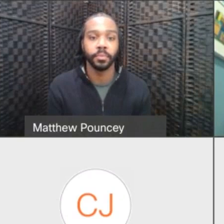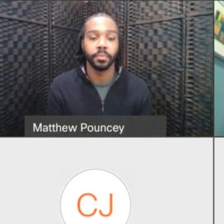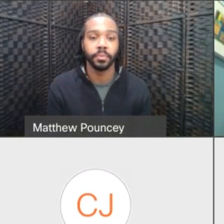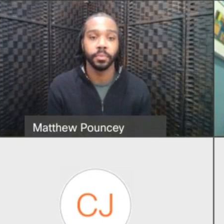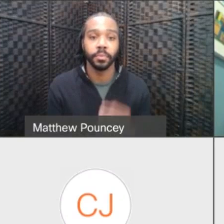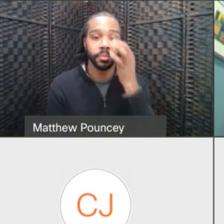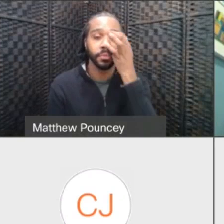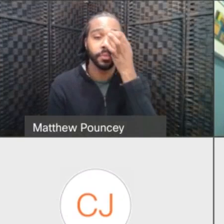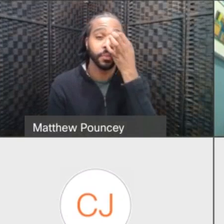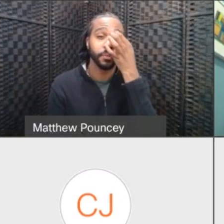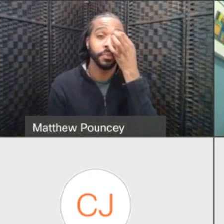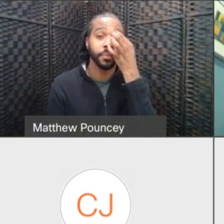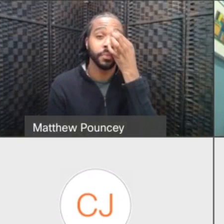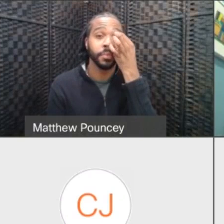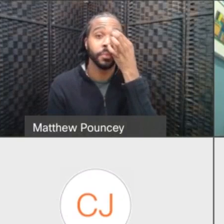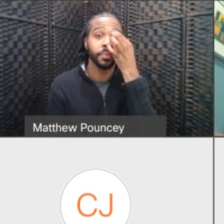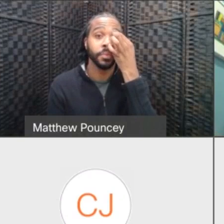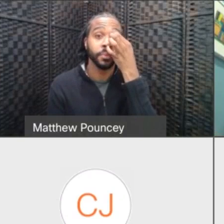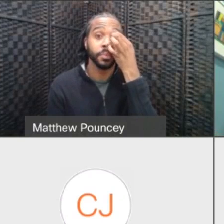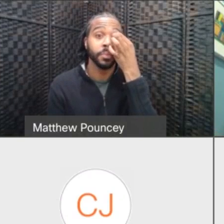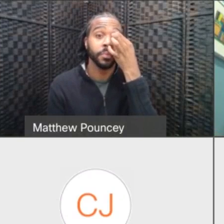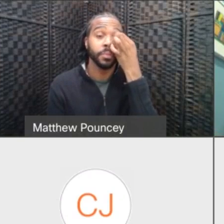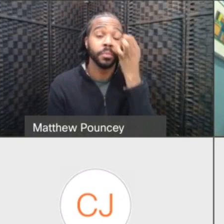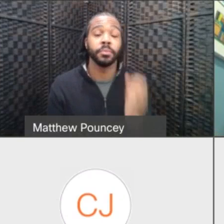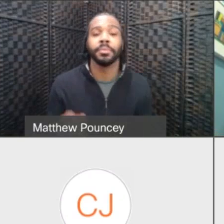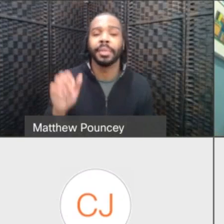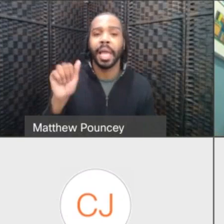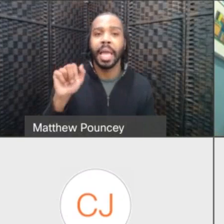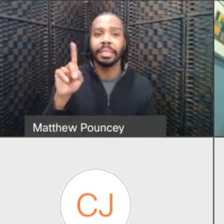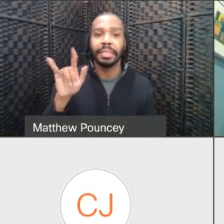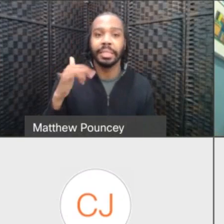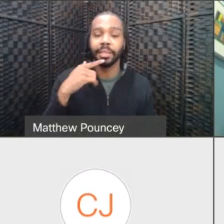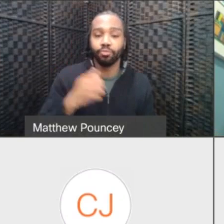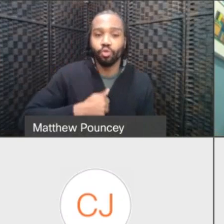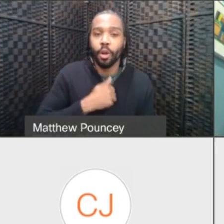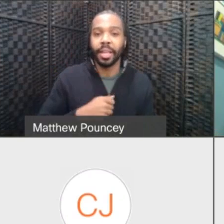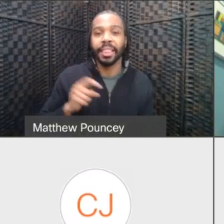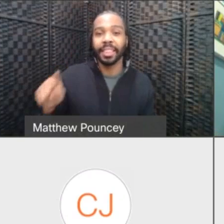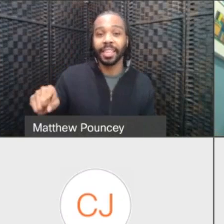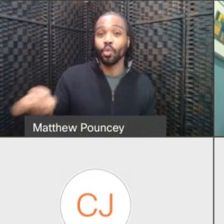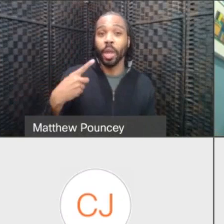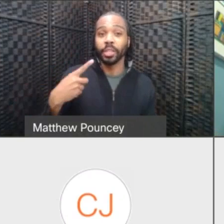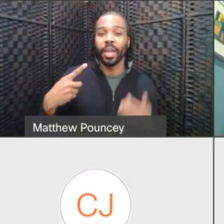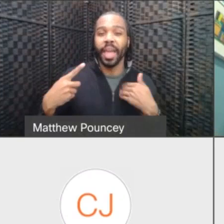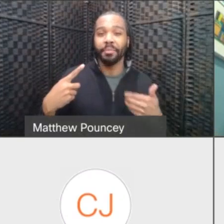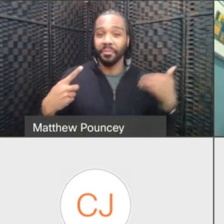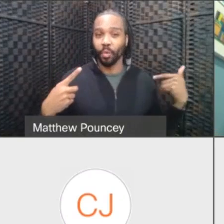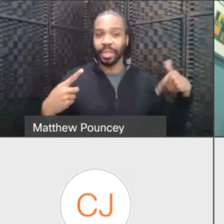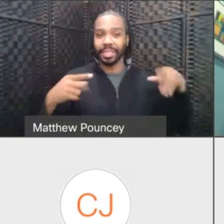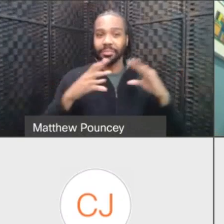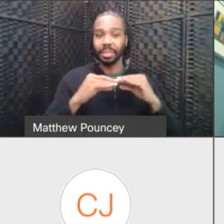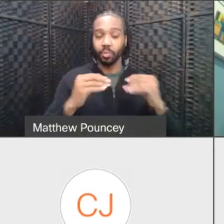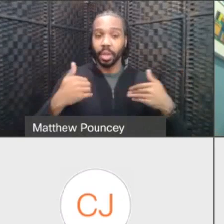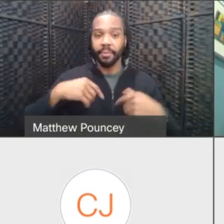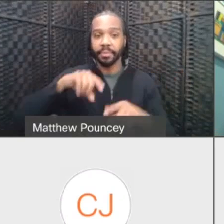Oh, okay. So I'm sorry, we had gotten this question in advance. Um, and so we do have the answer. In order